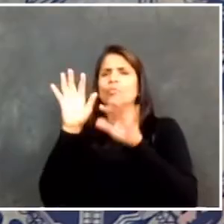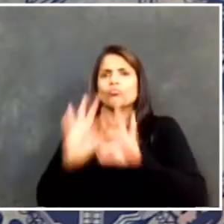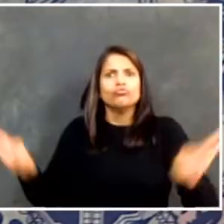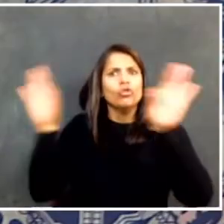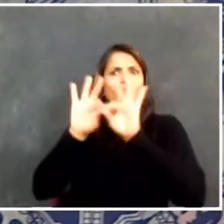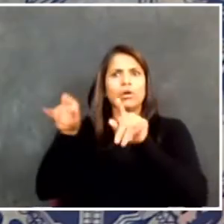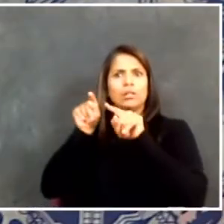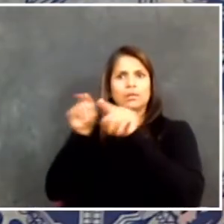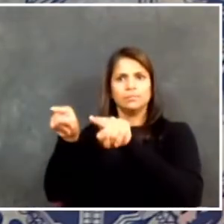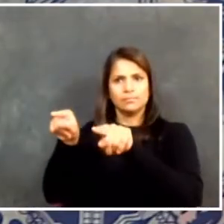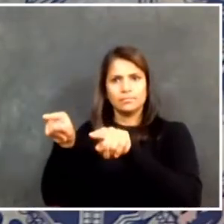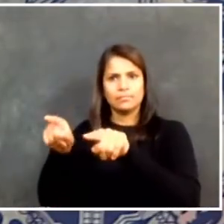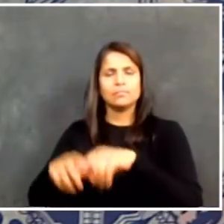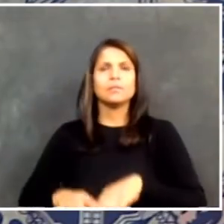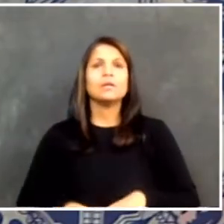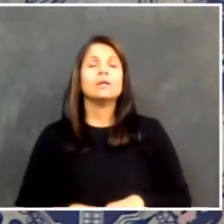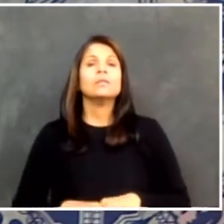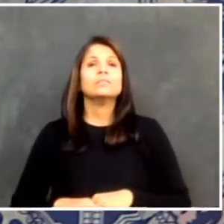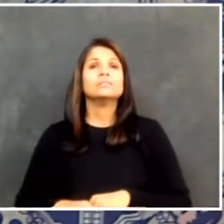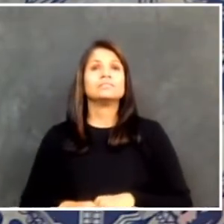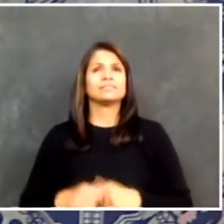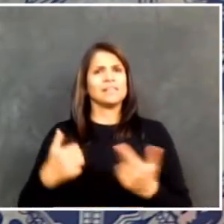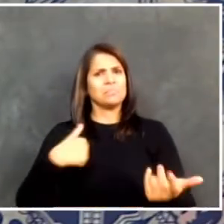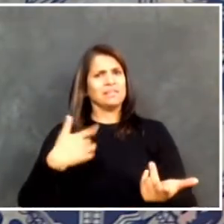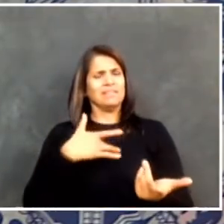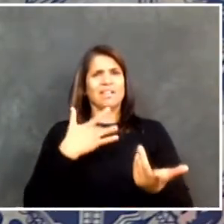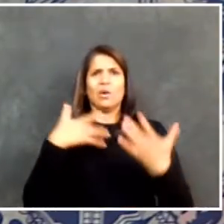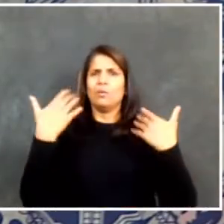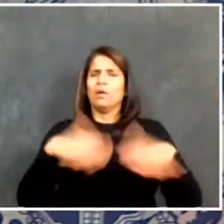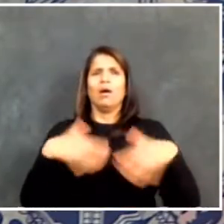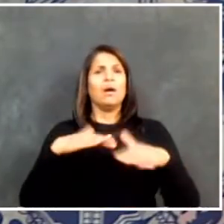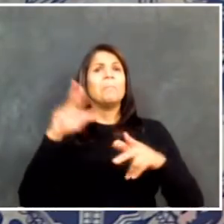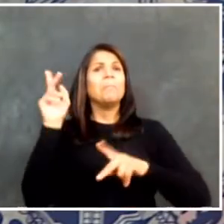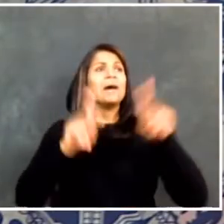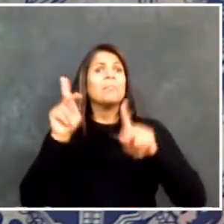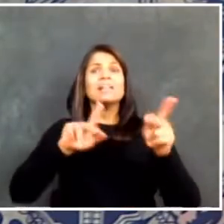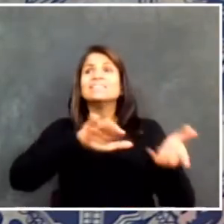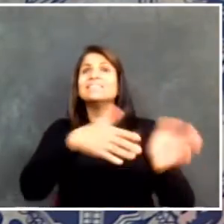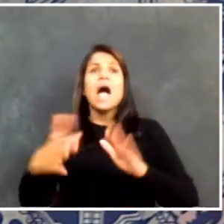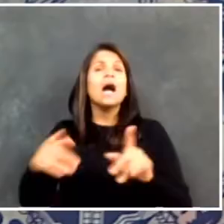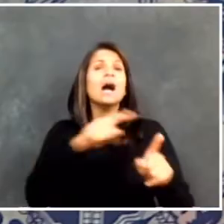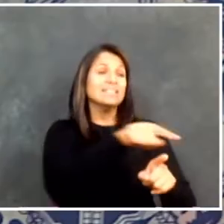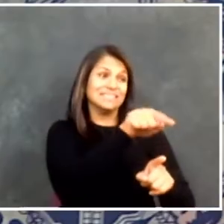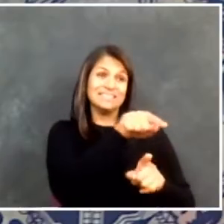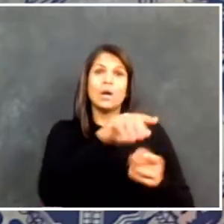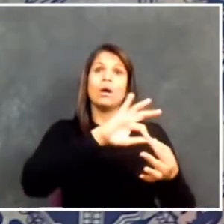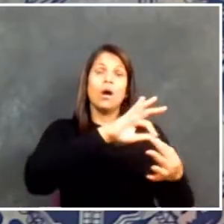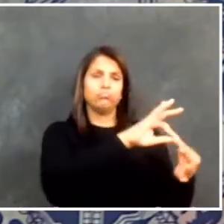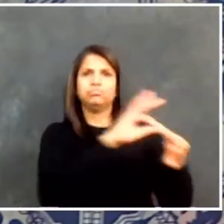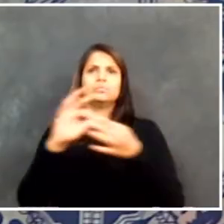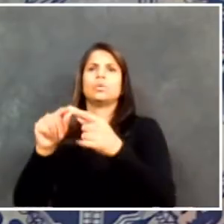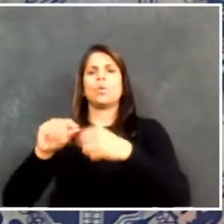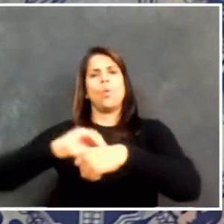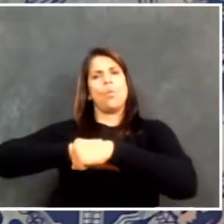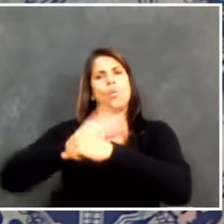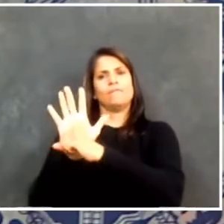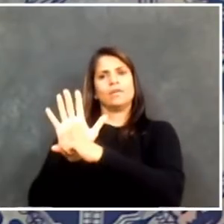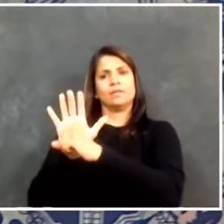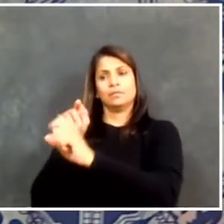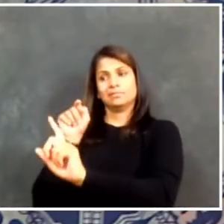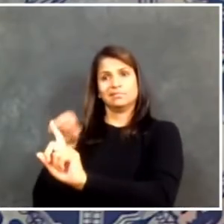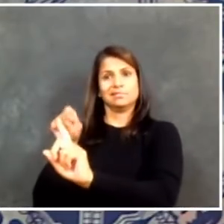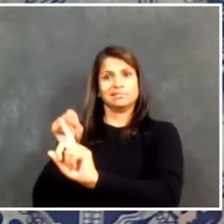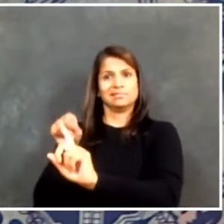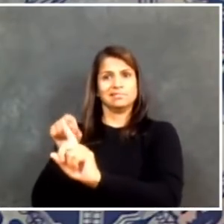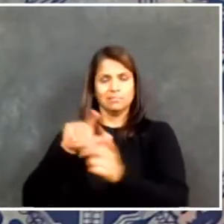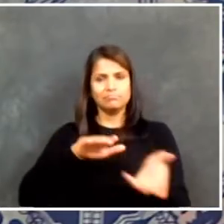of COVID-19 in one way or another because of something that happened to them related to COVID-19. And I think it's important that